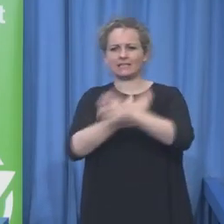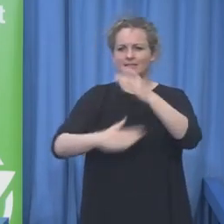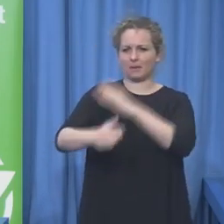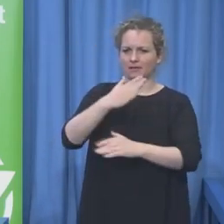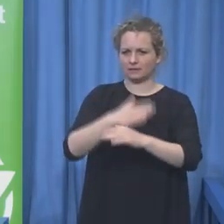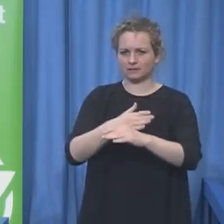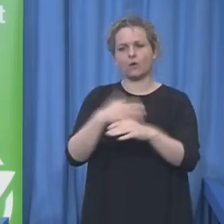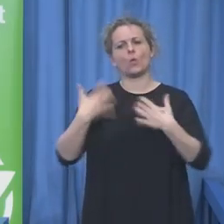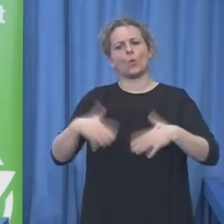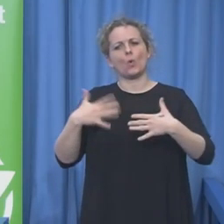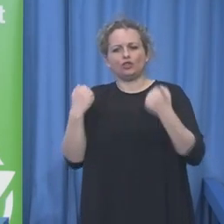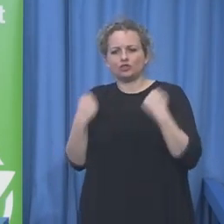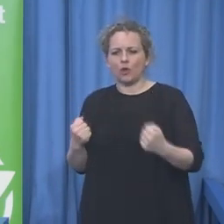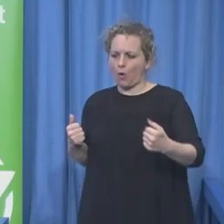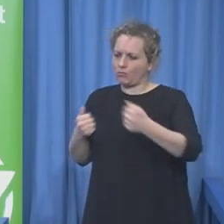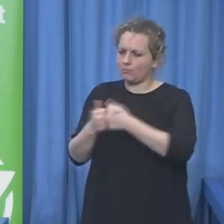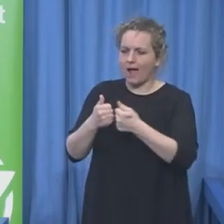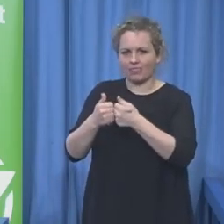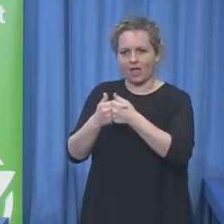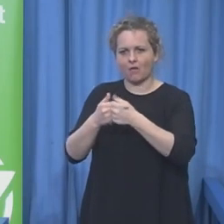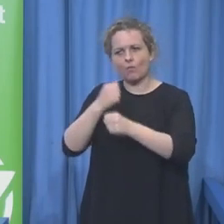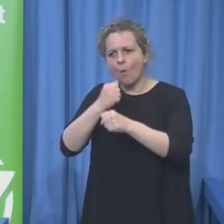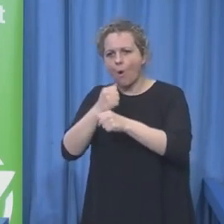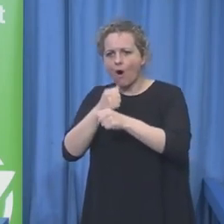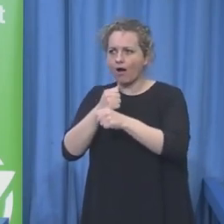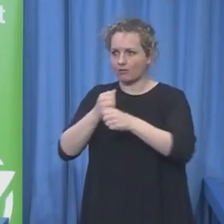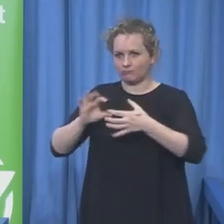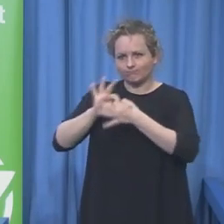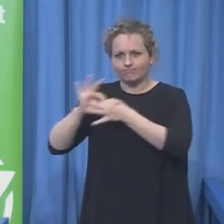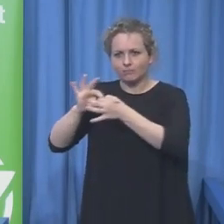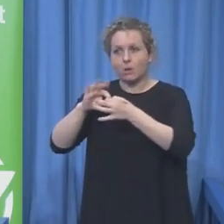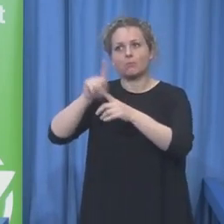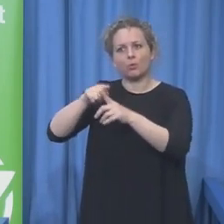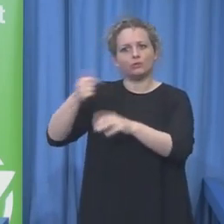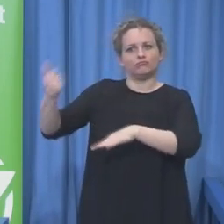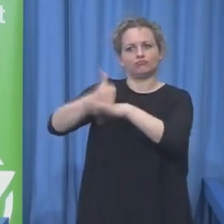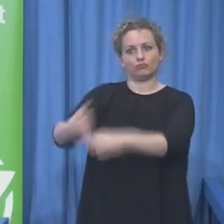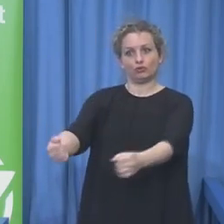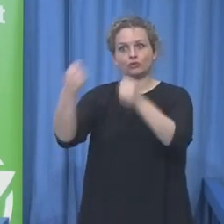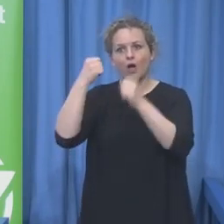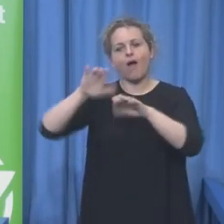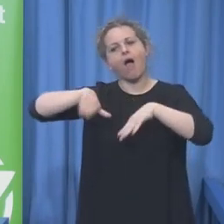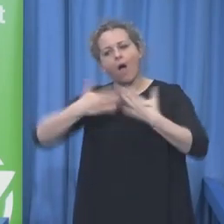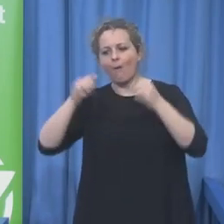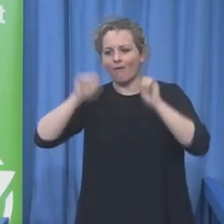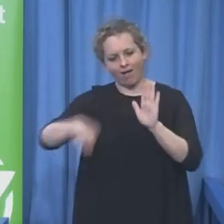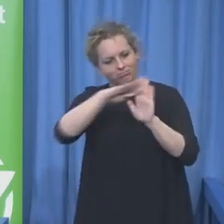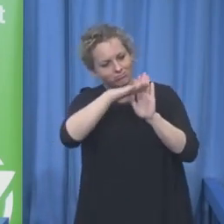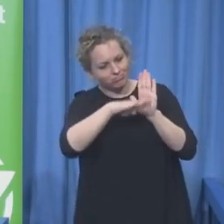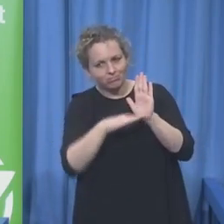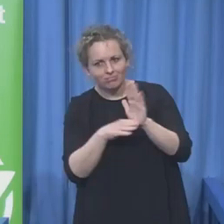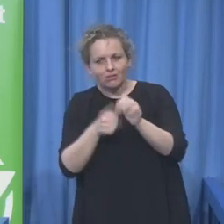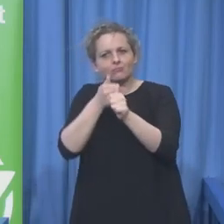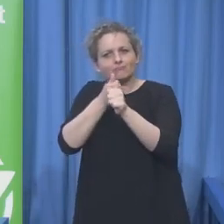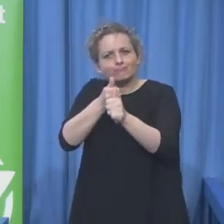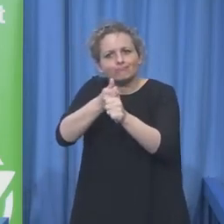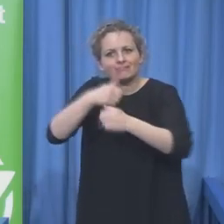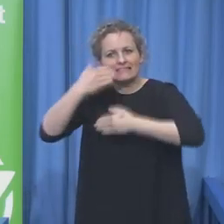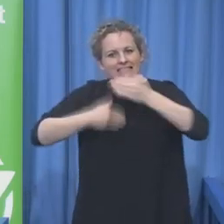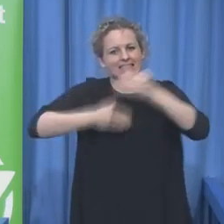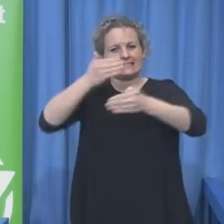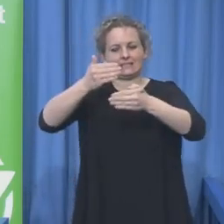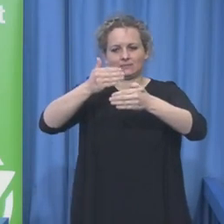together kind of formed services for the state of Vermont. And later on,